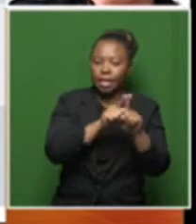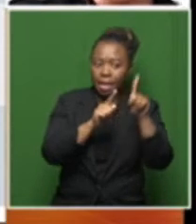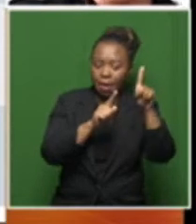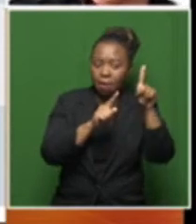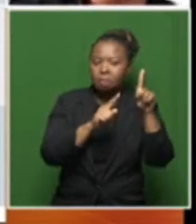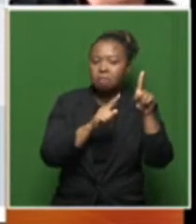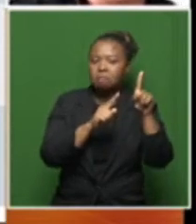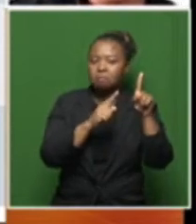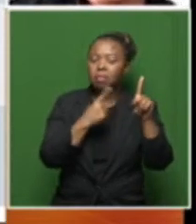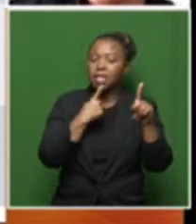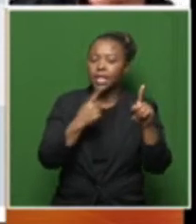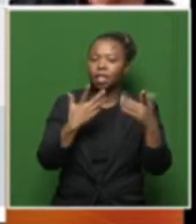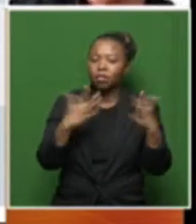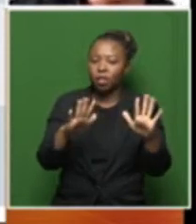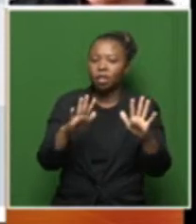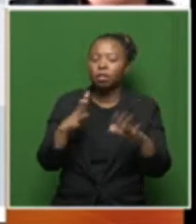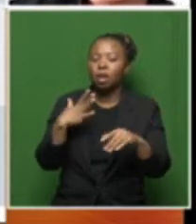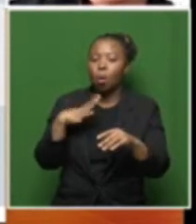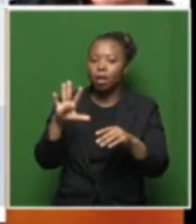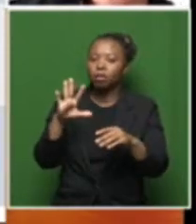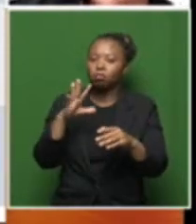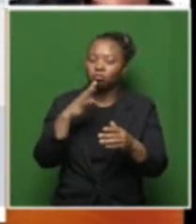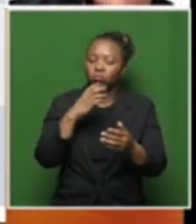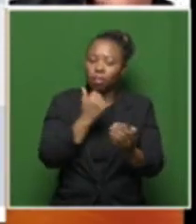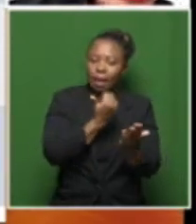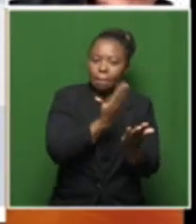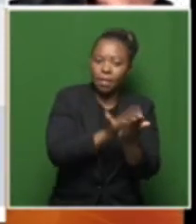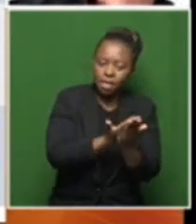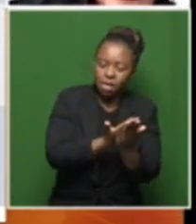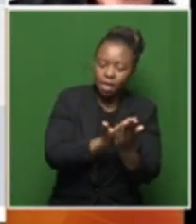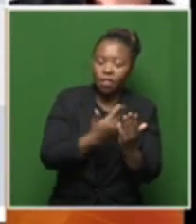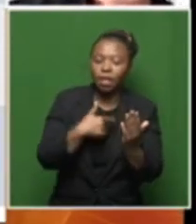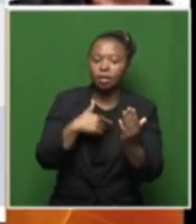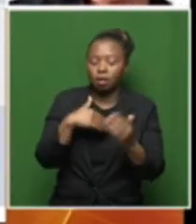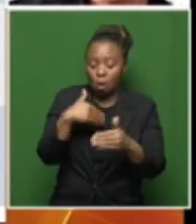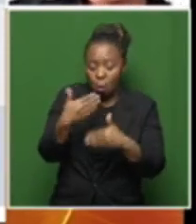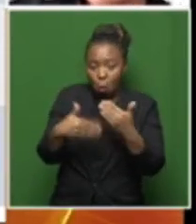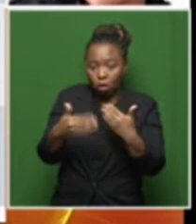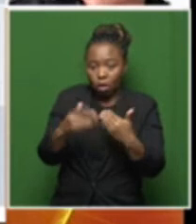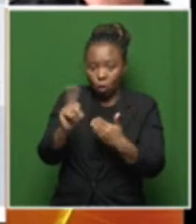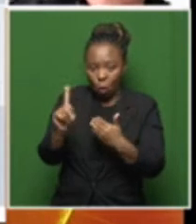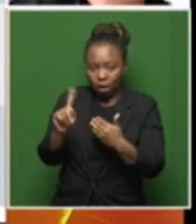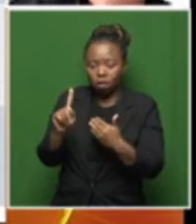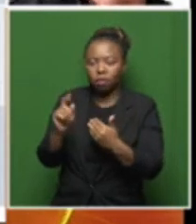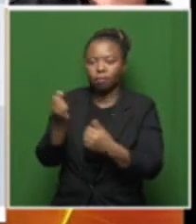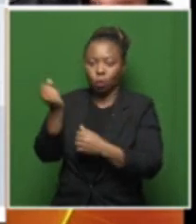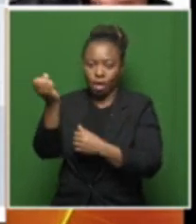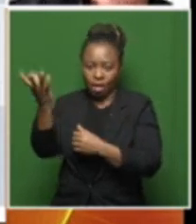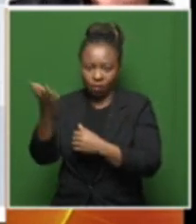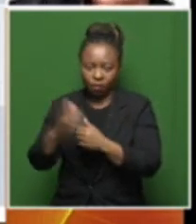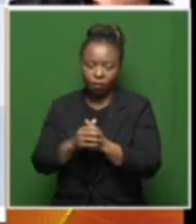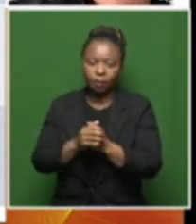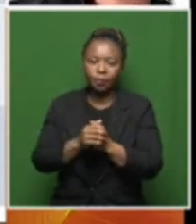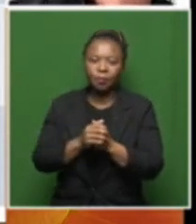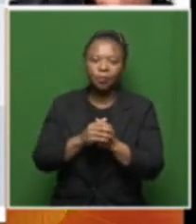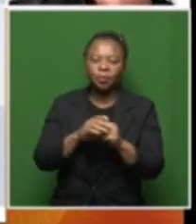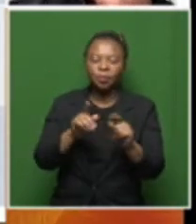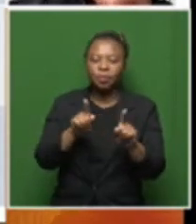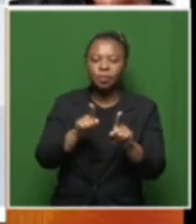would like to submit to SAPRA, and we took them through the process. And we also met with